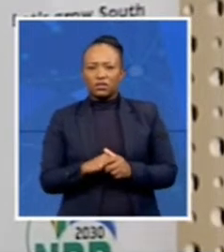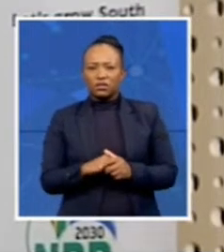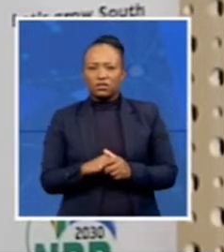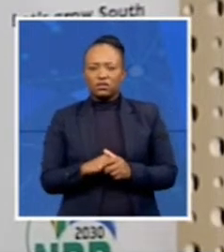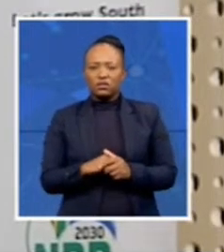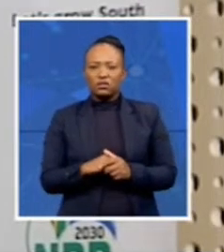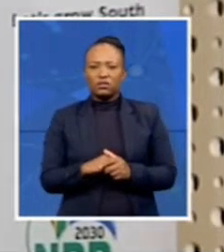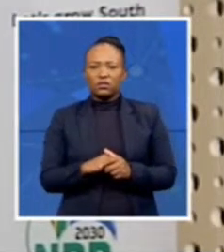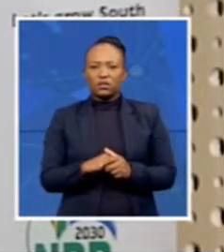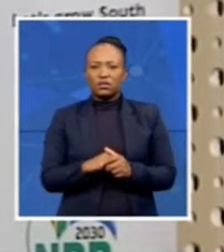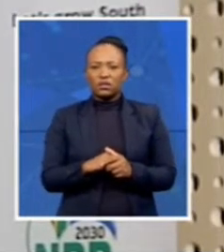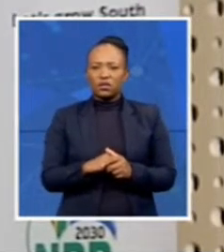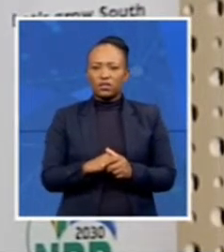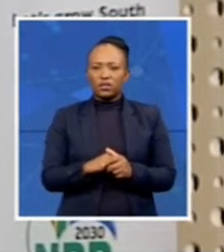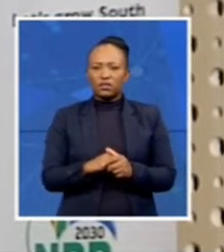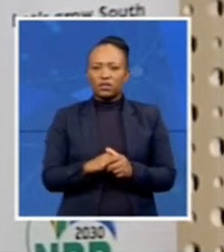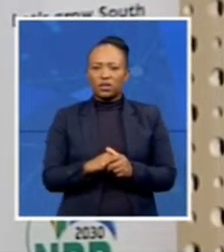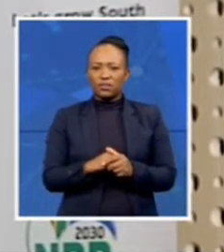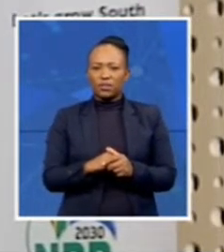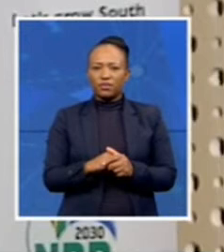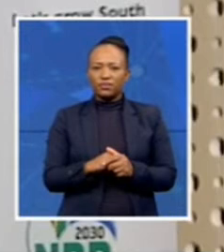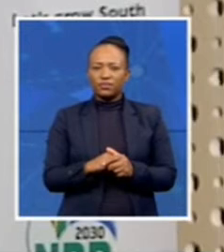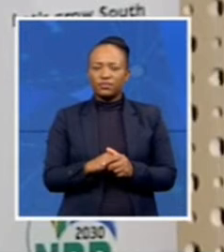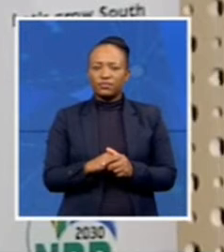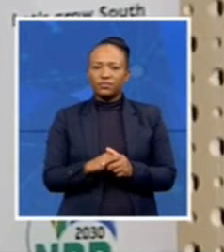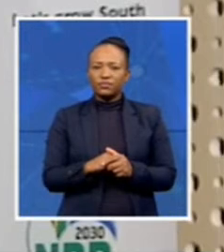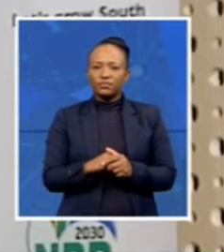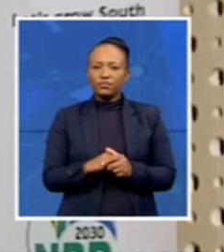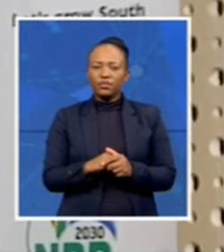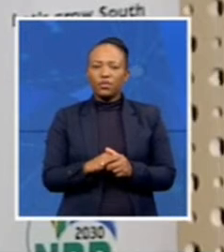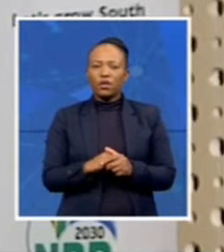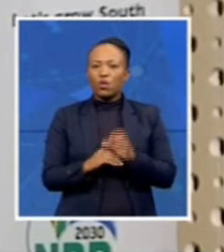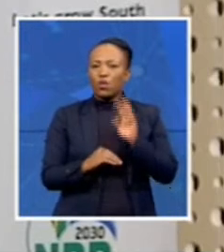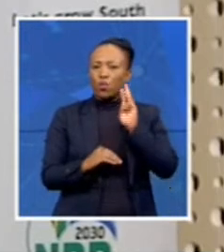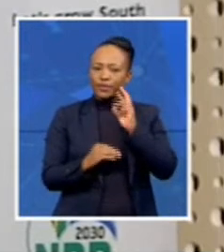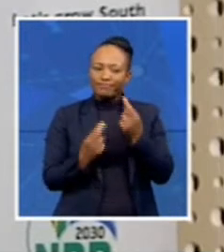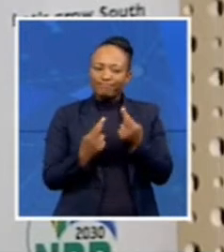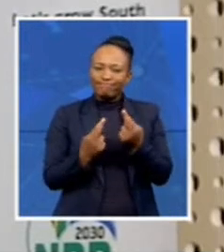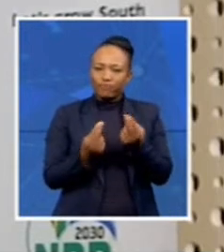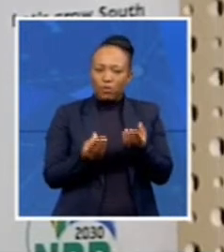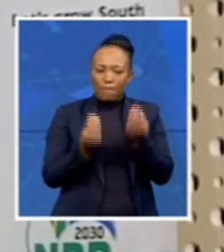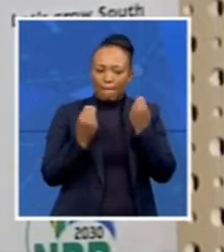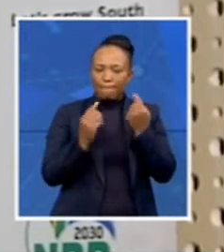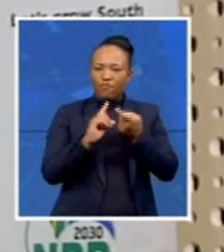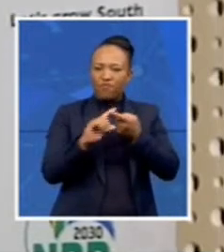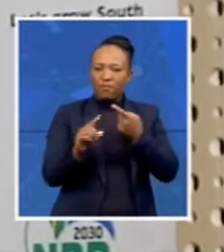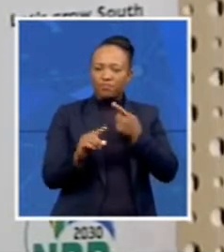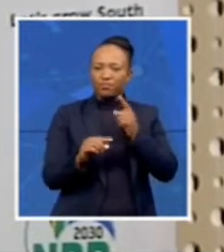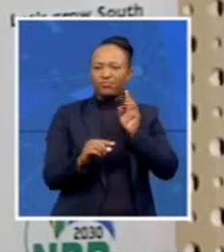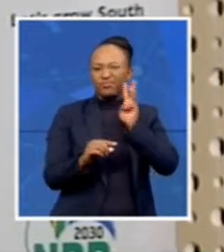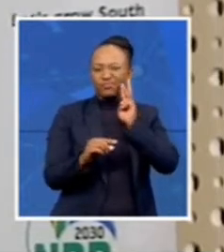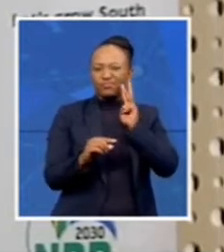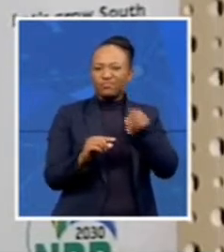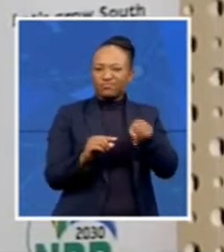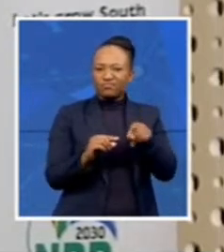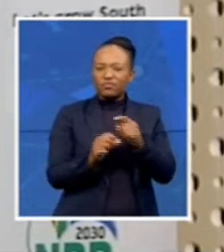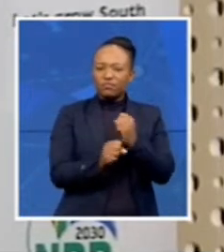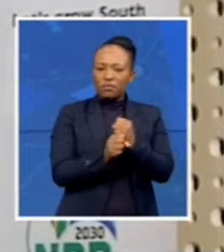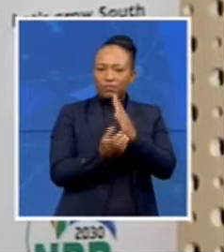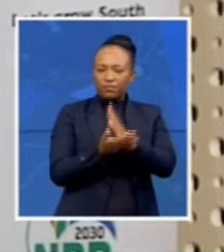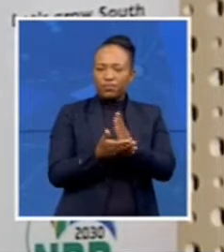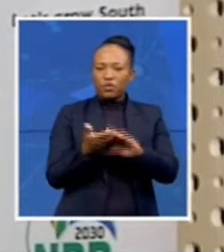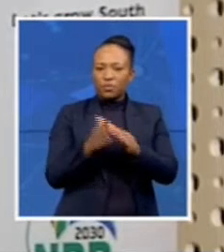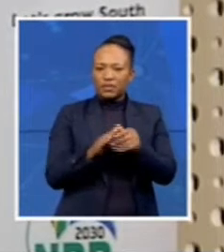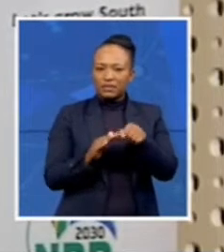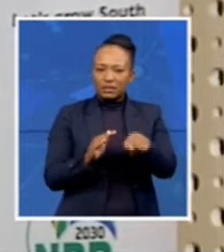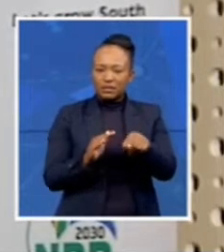groundwater as an alternative water source to ensure water security to communities in communities affected by